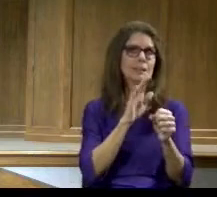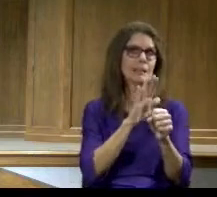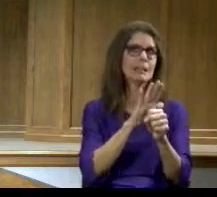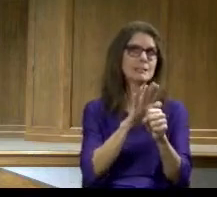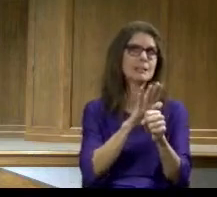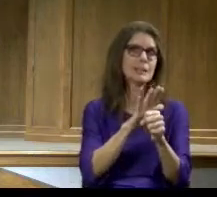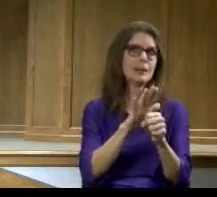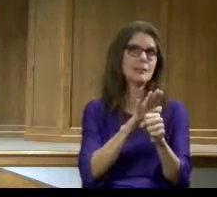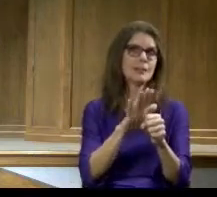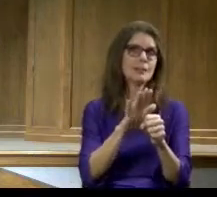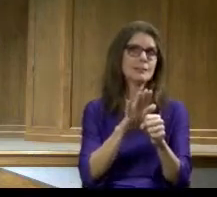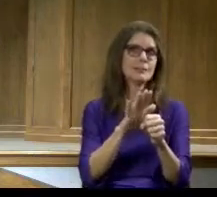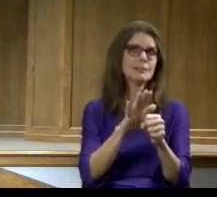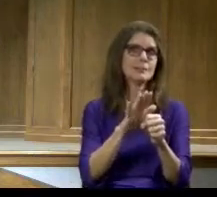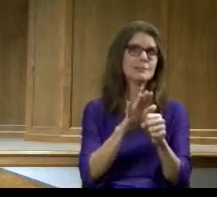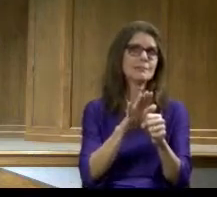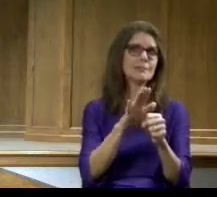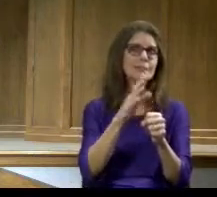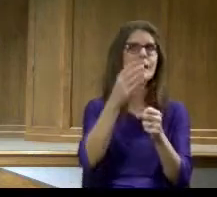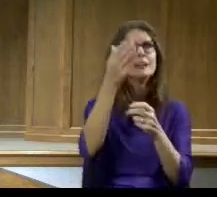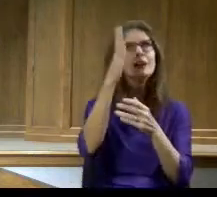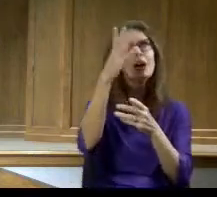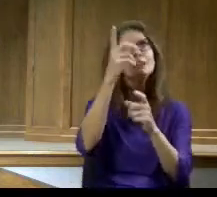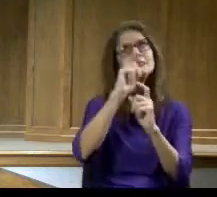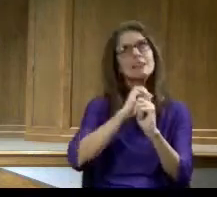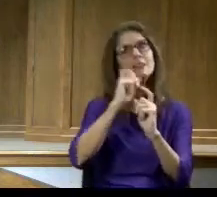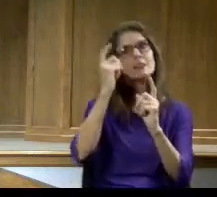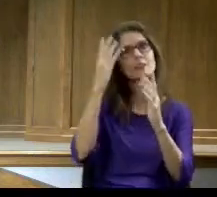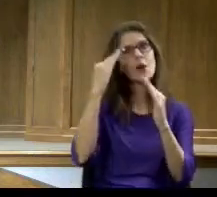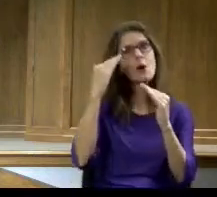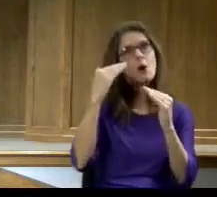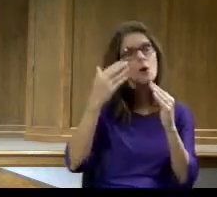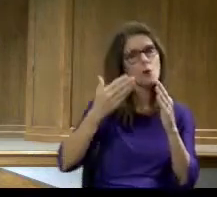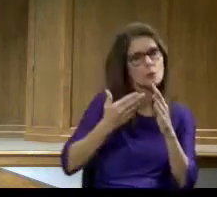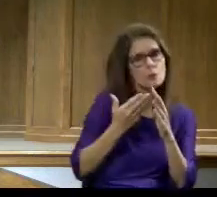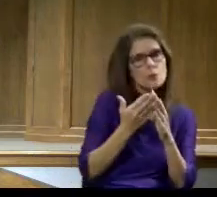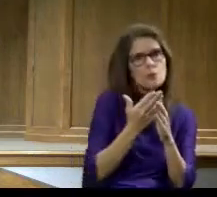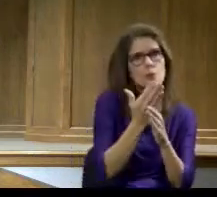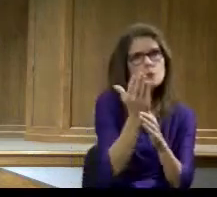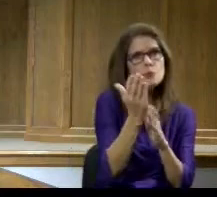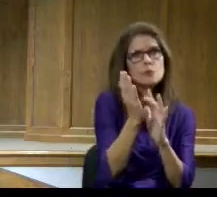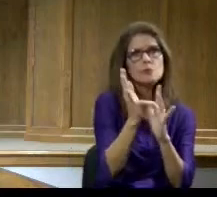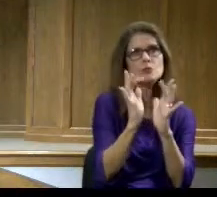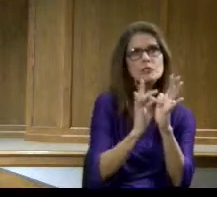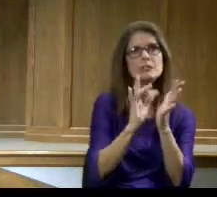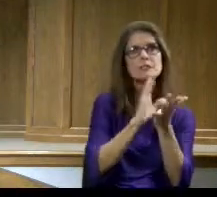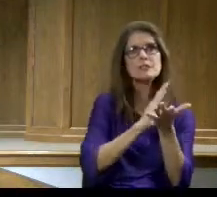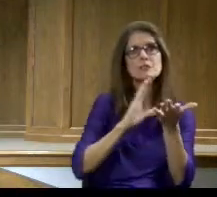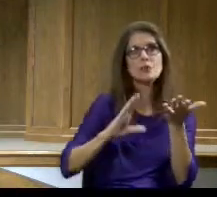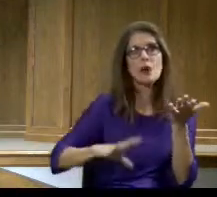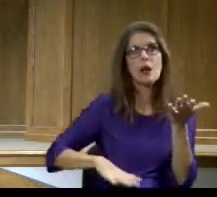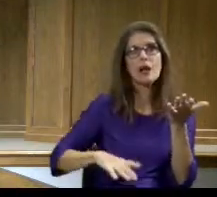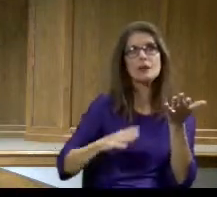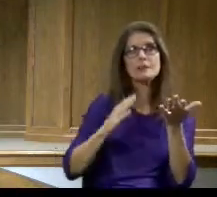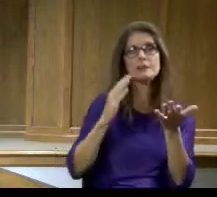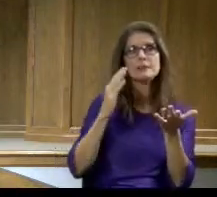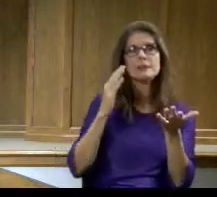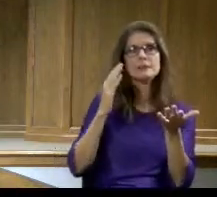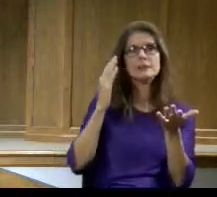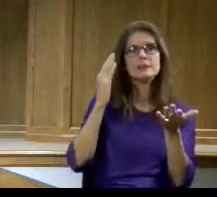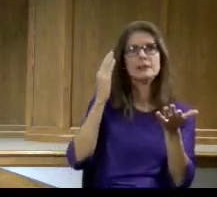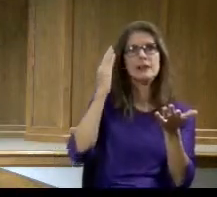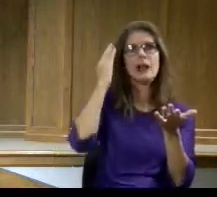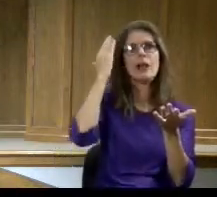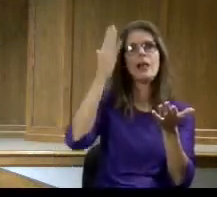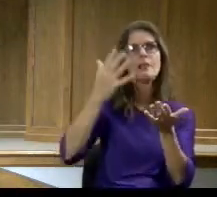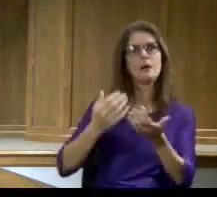And God has given us a hope through Jesus Christ that will take us on